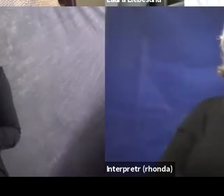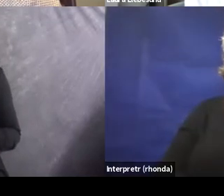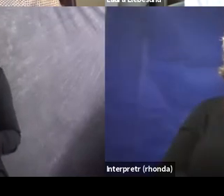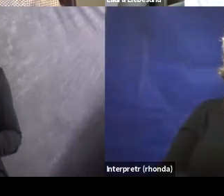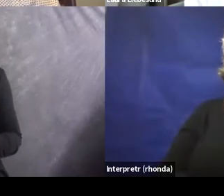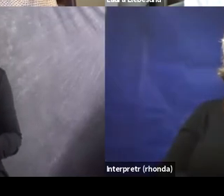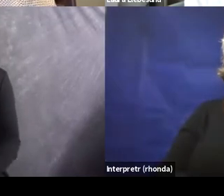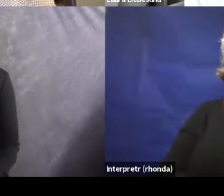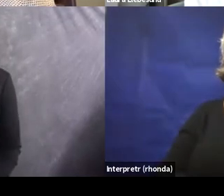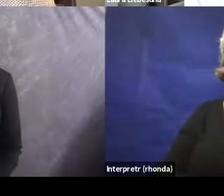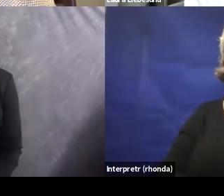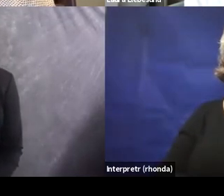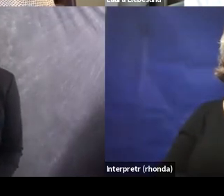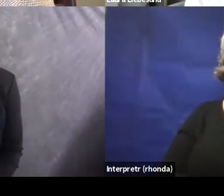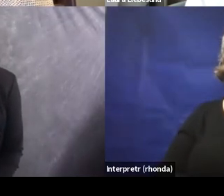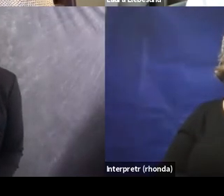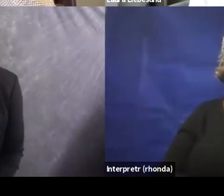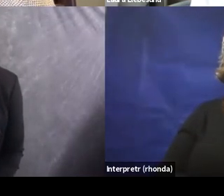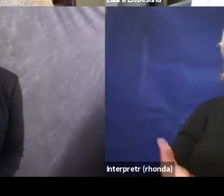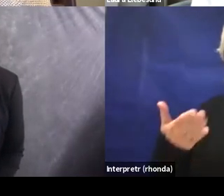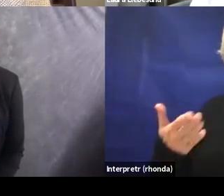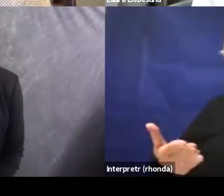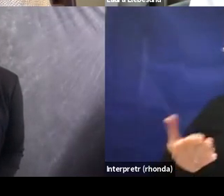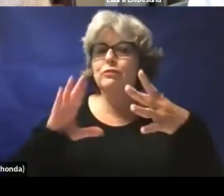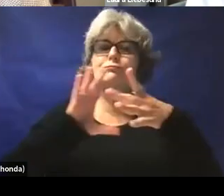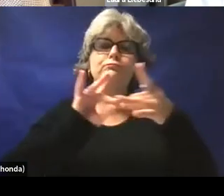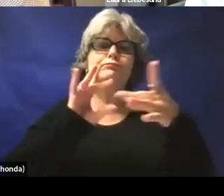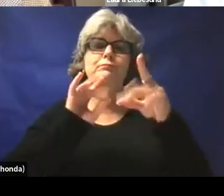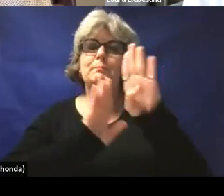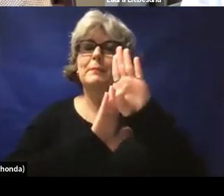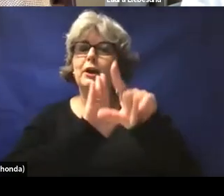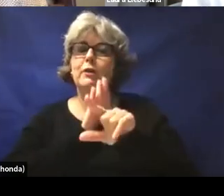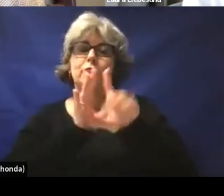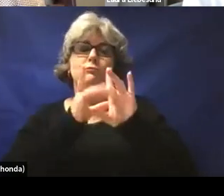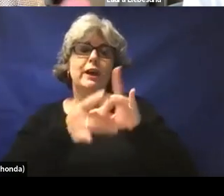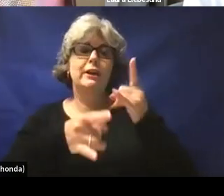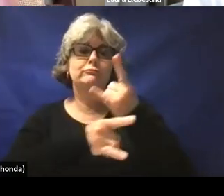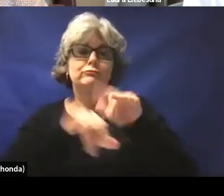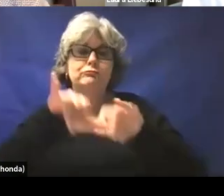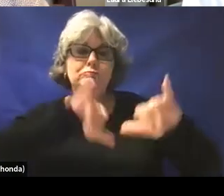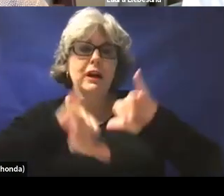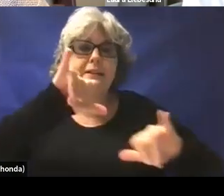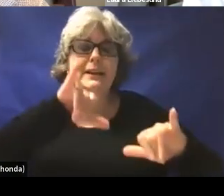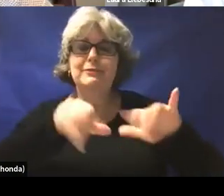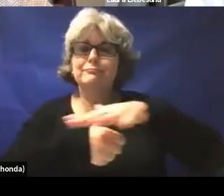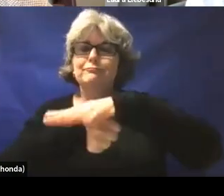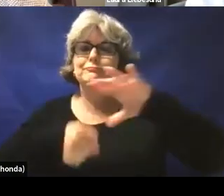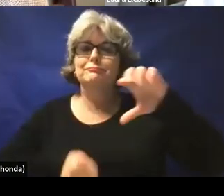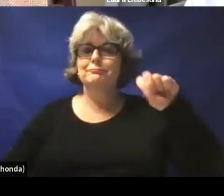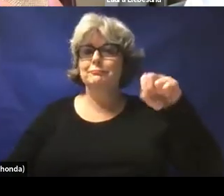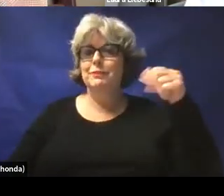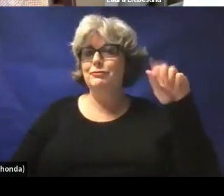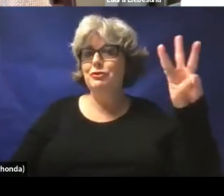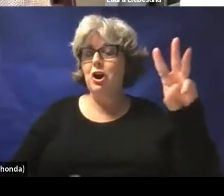you so much, Alex. So we wanted to give you just a little bit about that background of cocktails and that in Shaw and then the